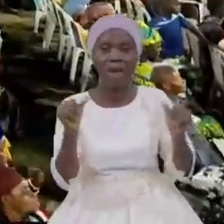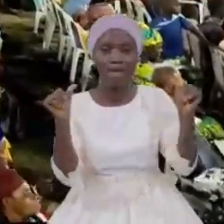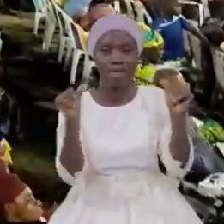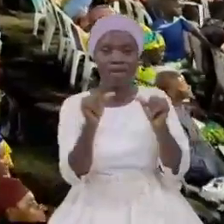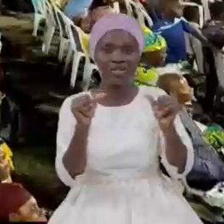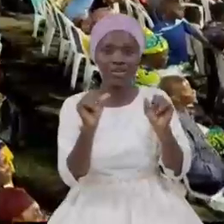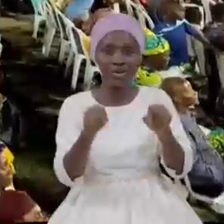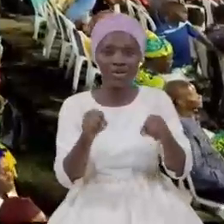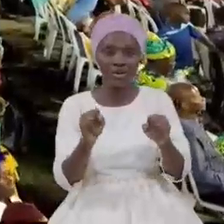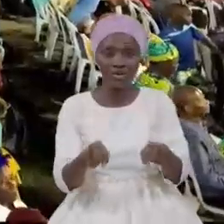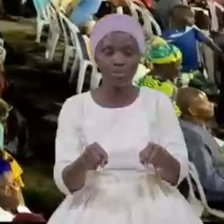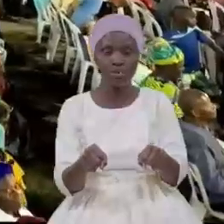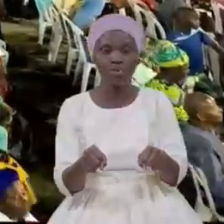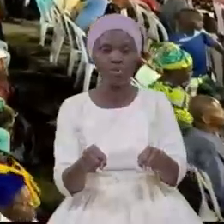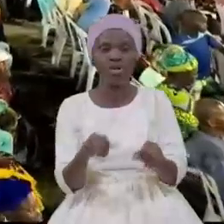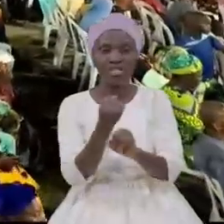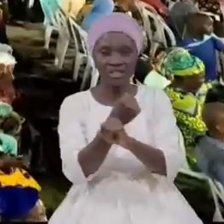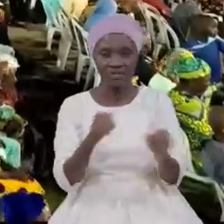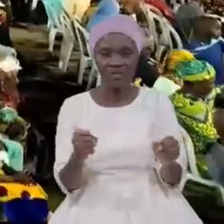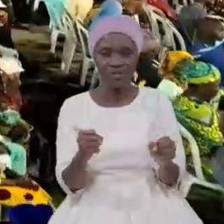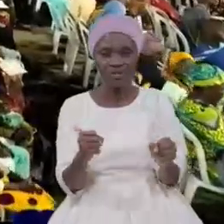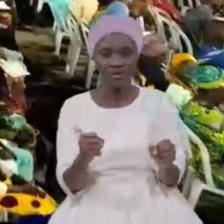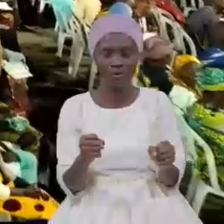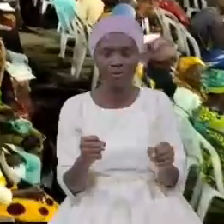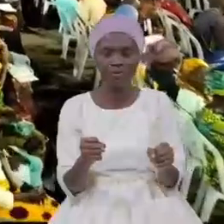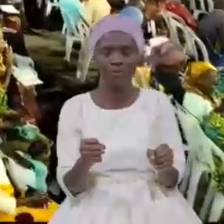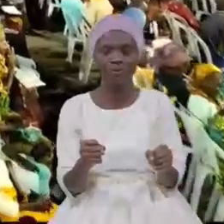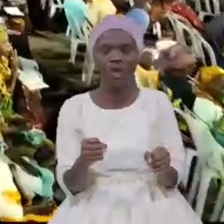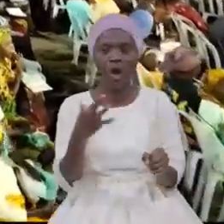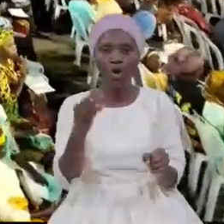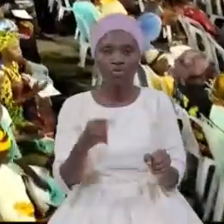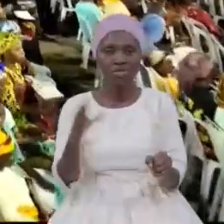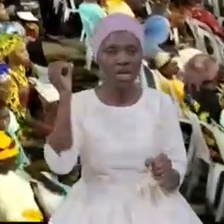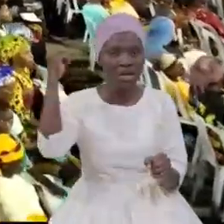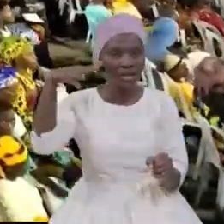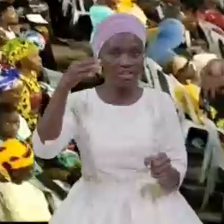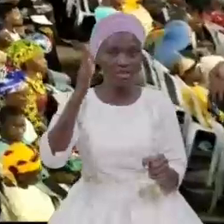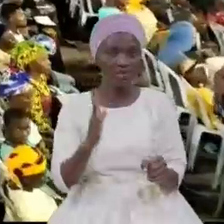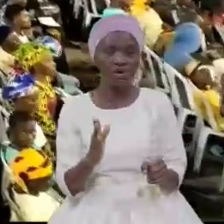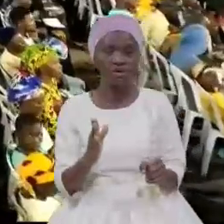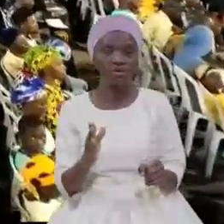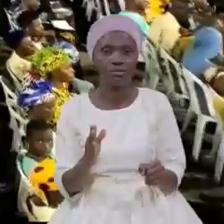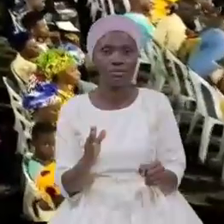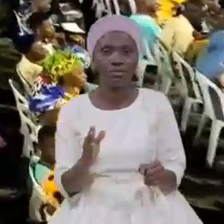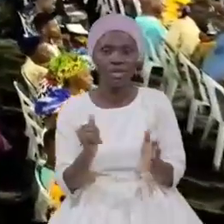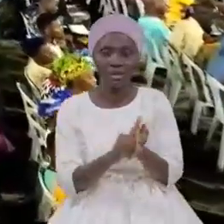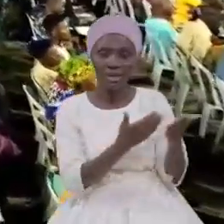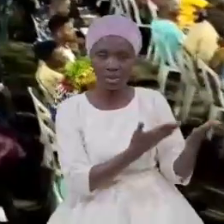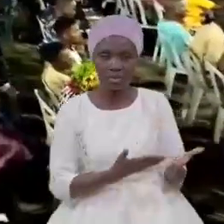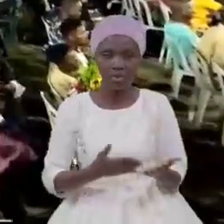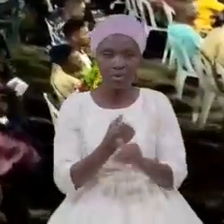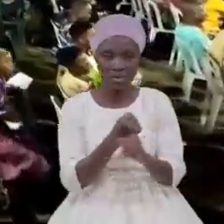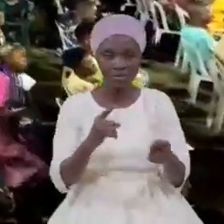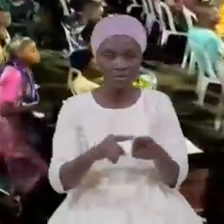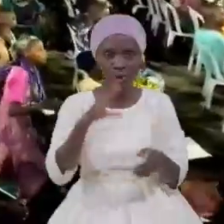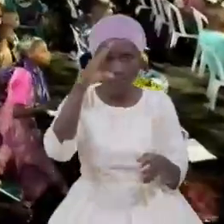infinite salvation of the grace of God that brought salvation to man. Three things we're looking